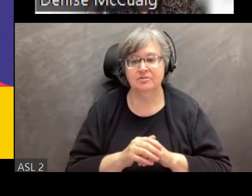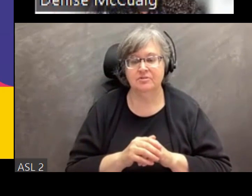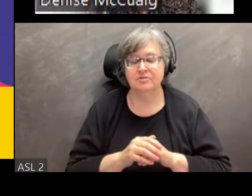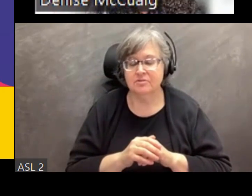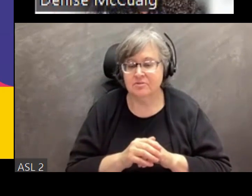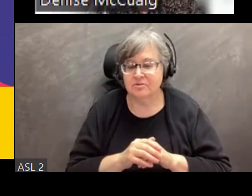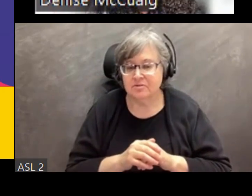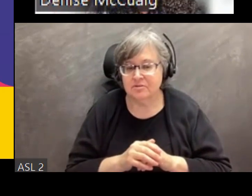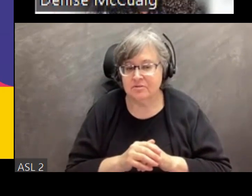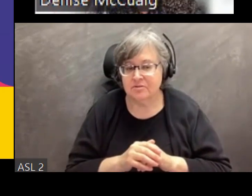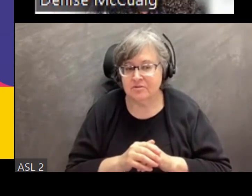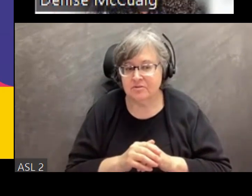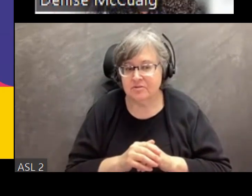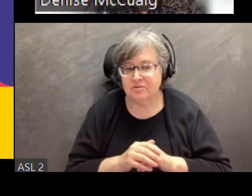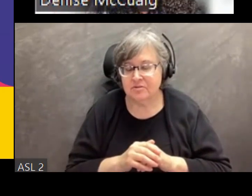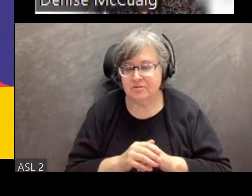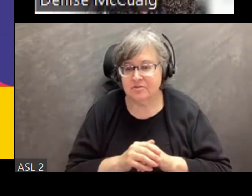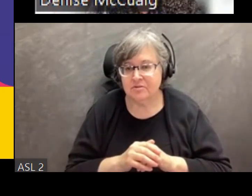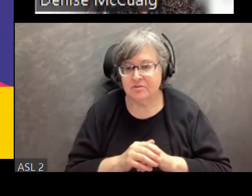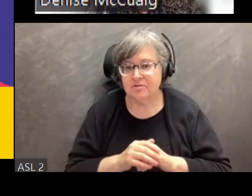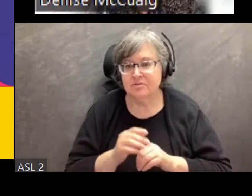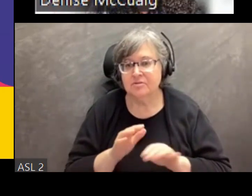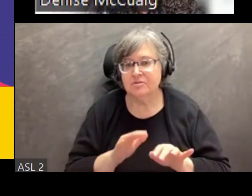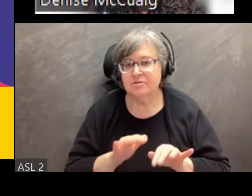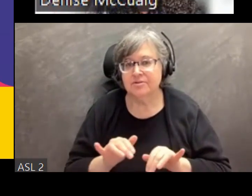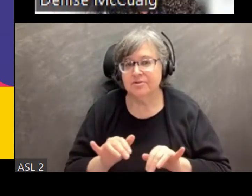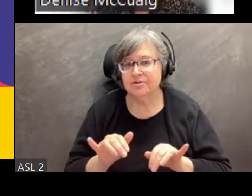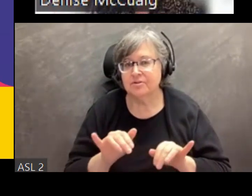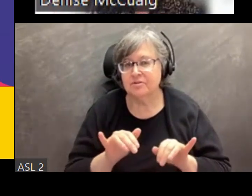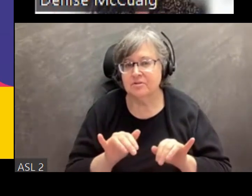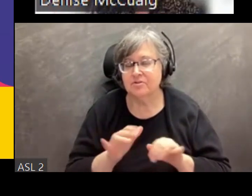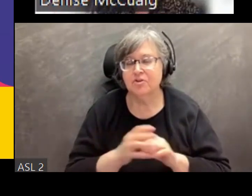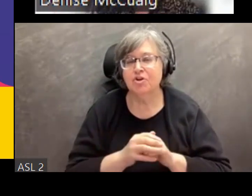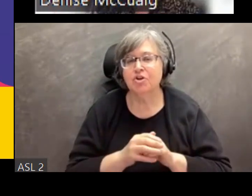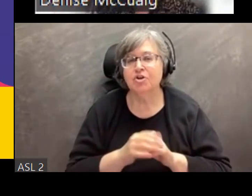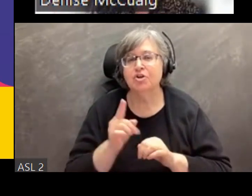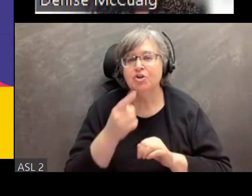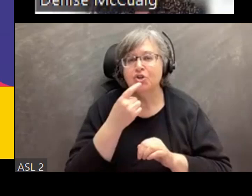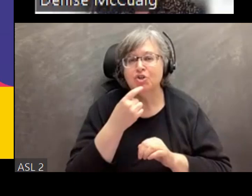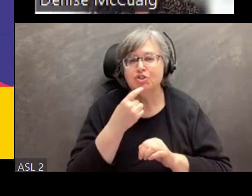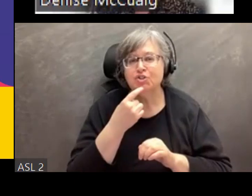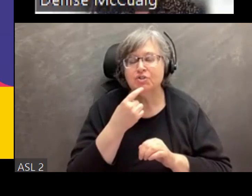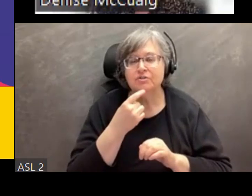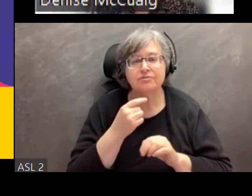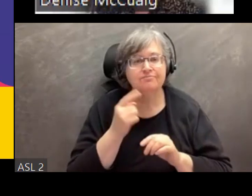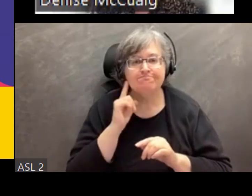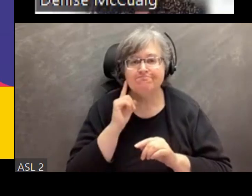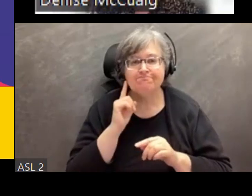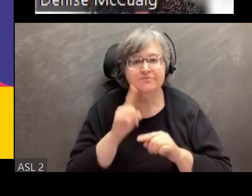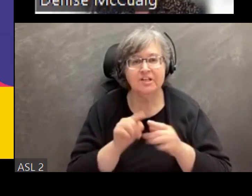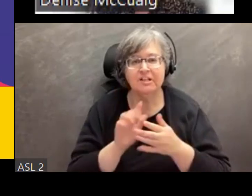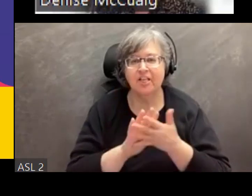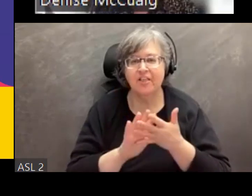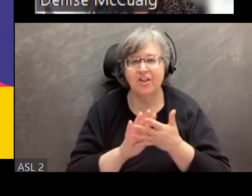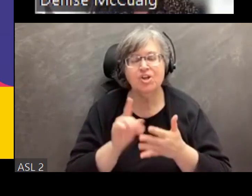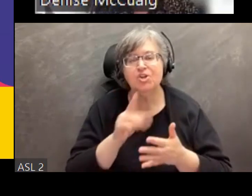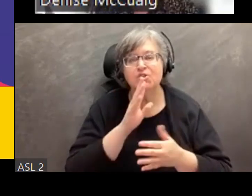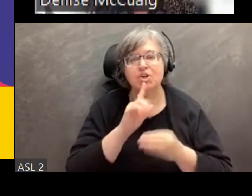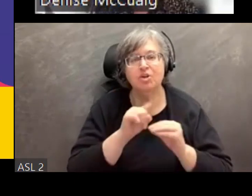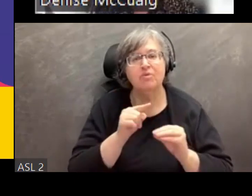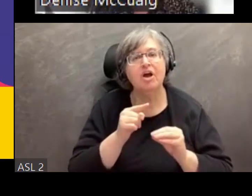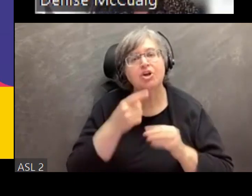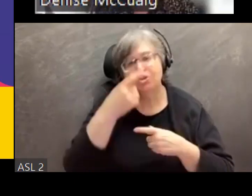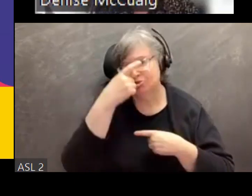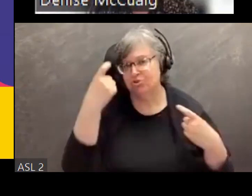a big comment to me, your reference that entire services can be organized around